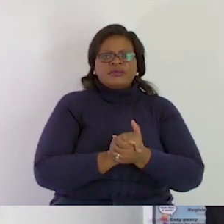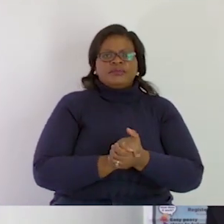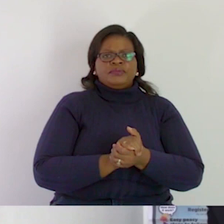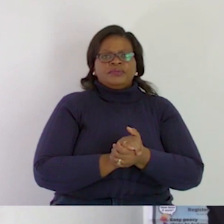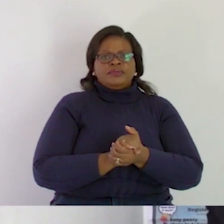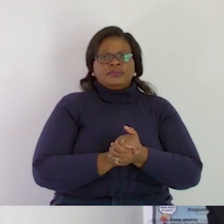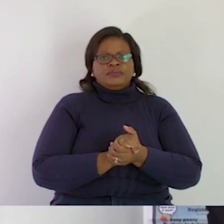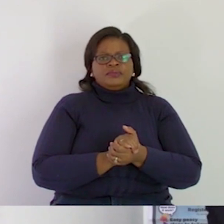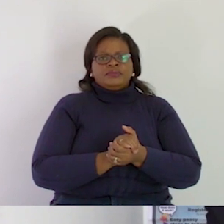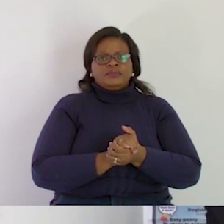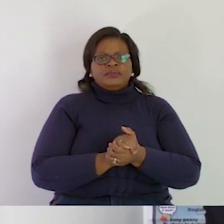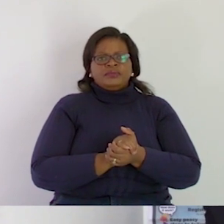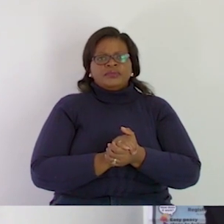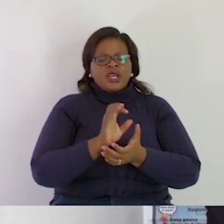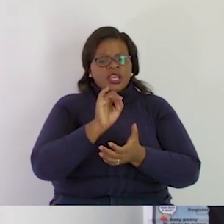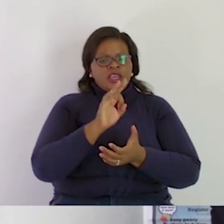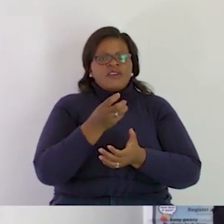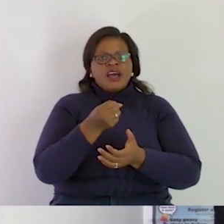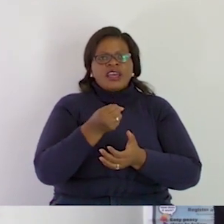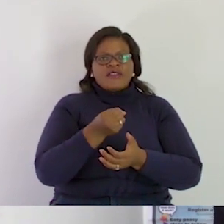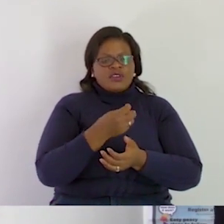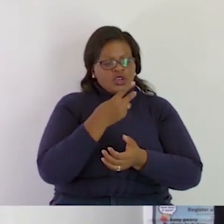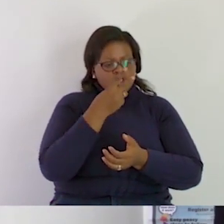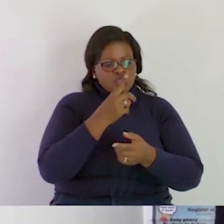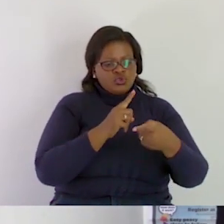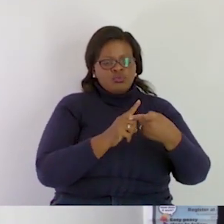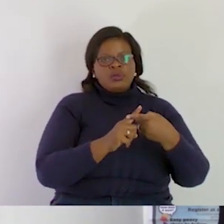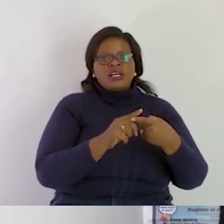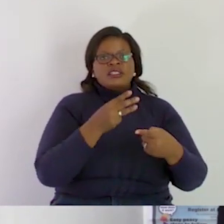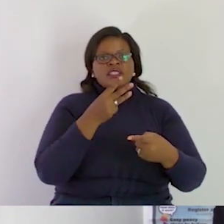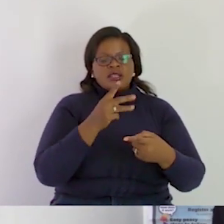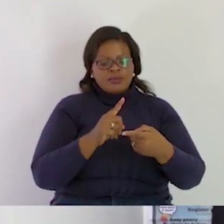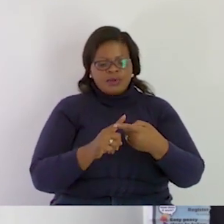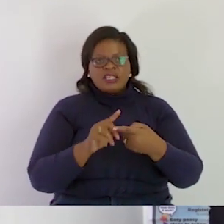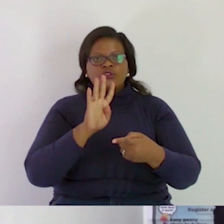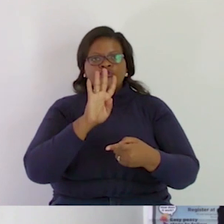This, if I have 2 added to 3 plus 4,